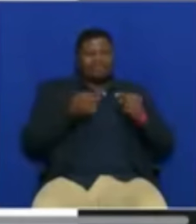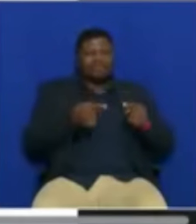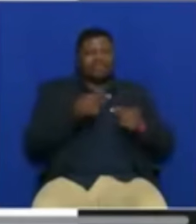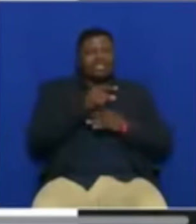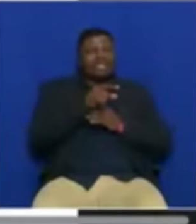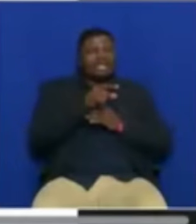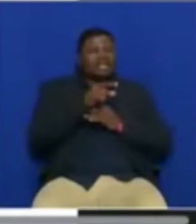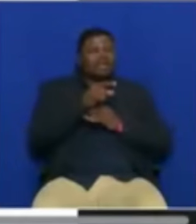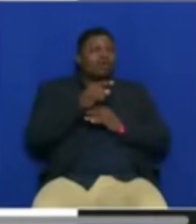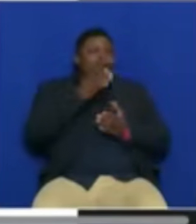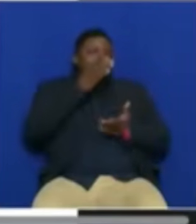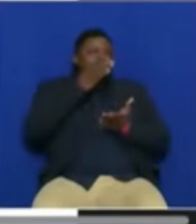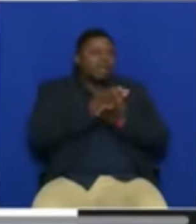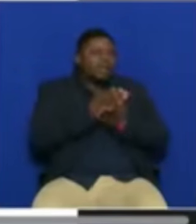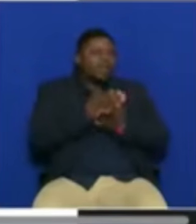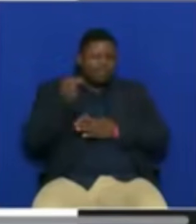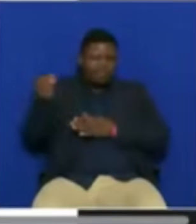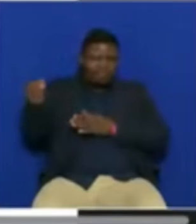through